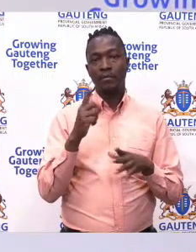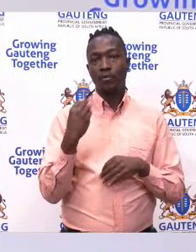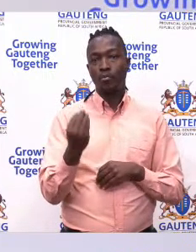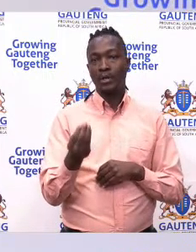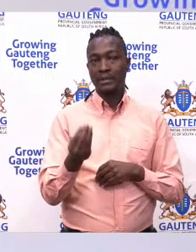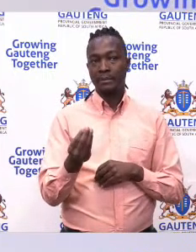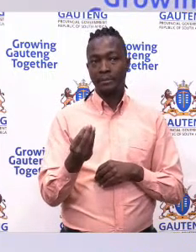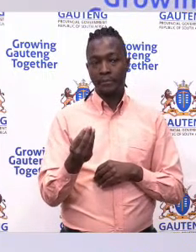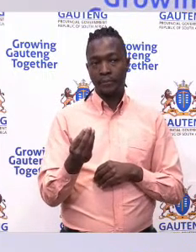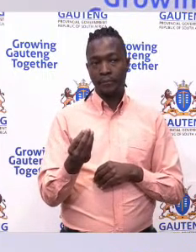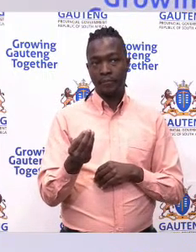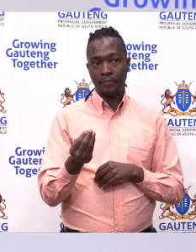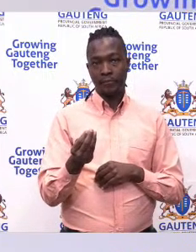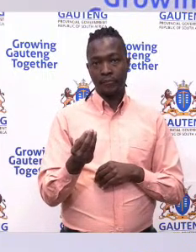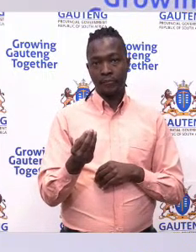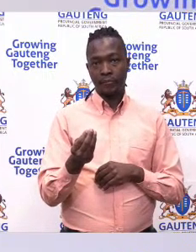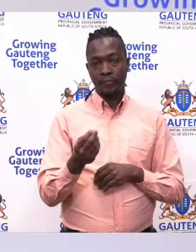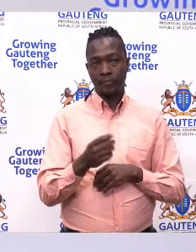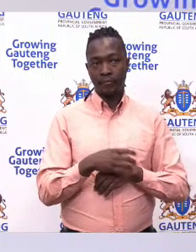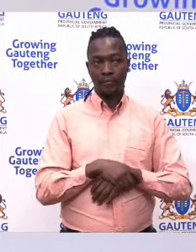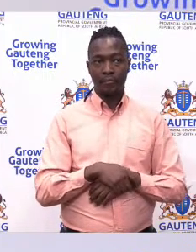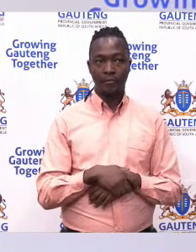WhatsApp.